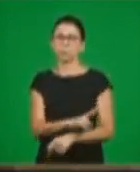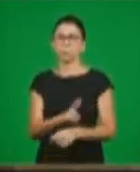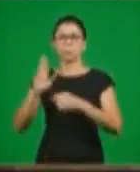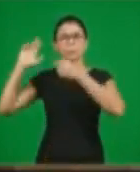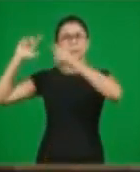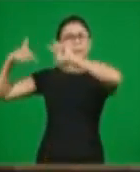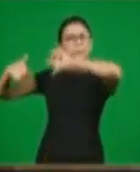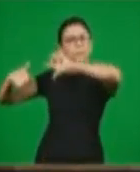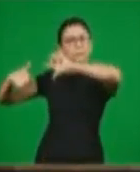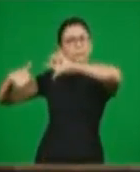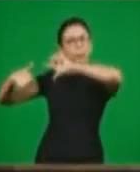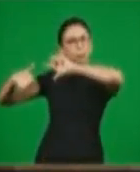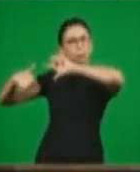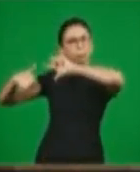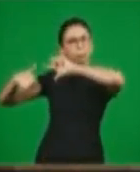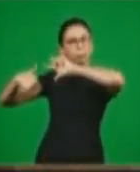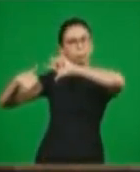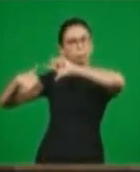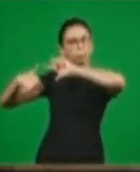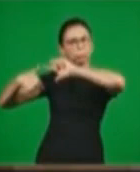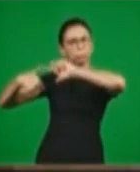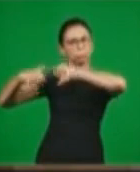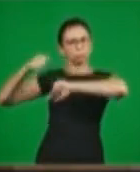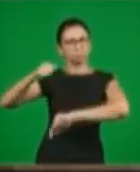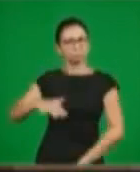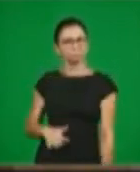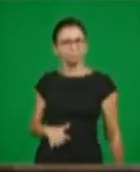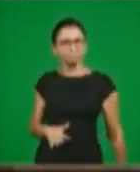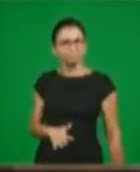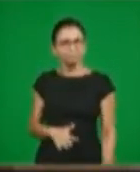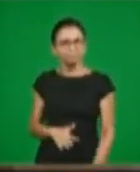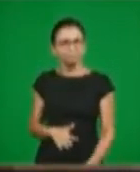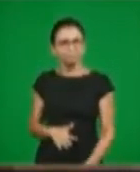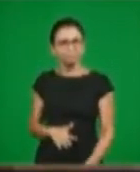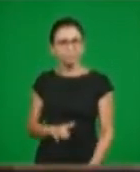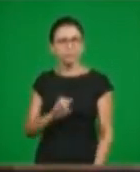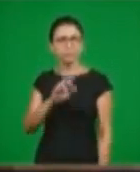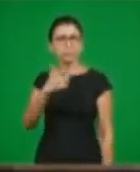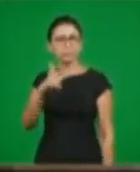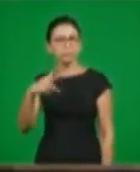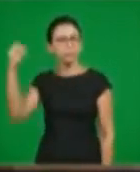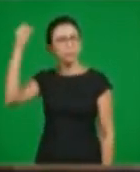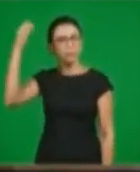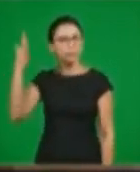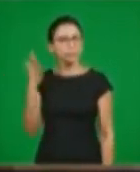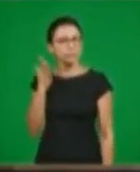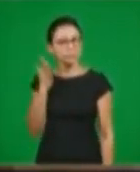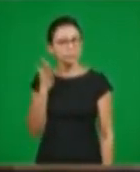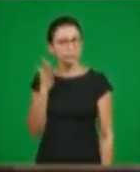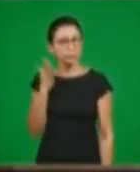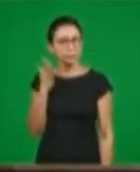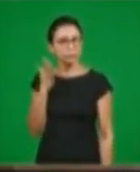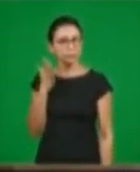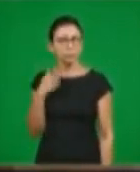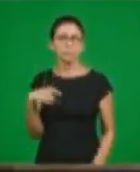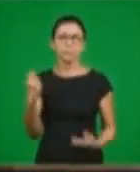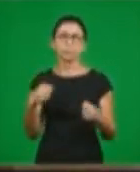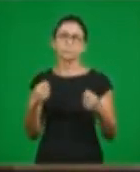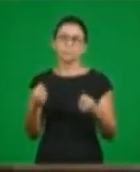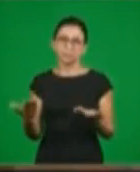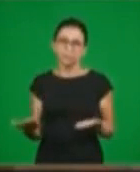past that doesn't work anymore, that doesn't walk, that needs new things every day to